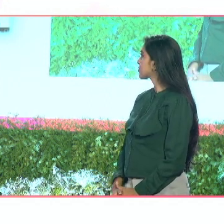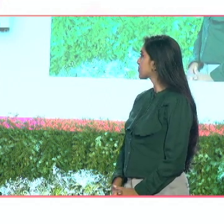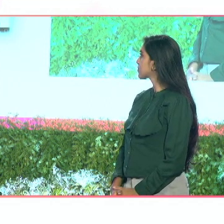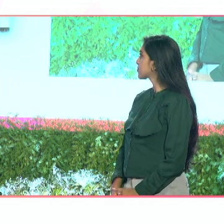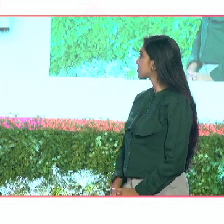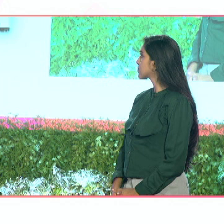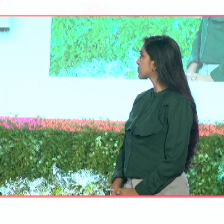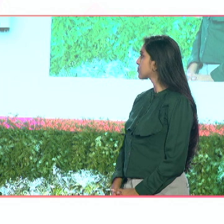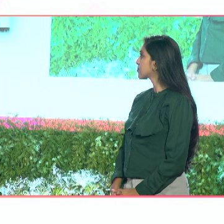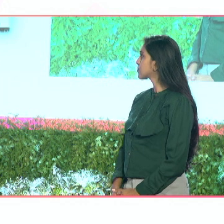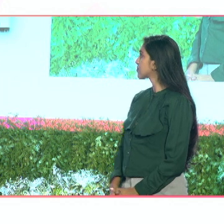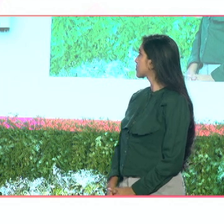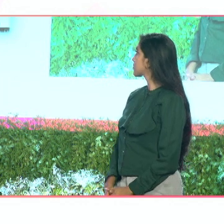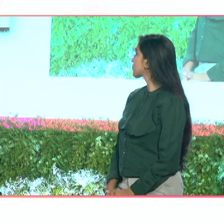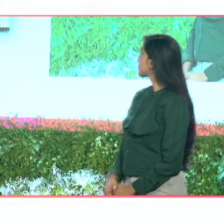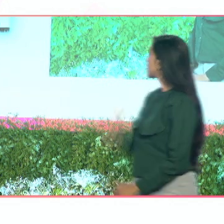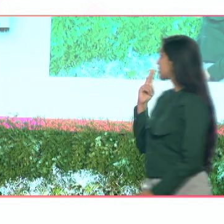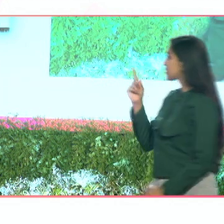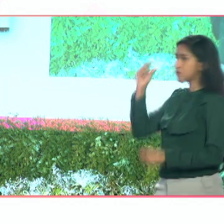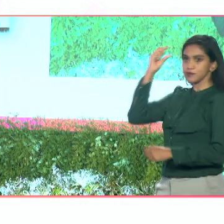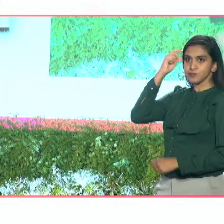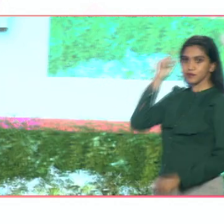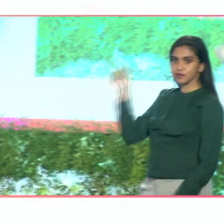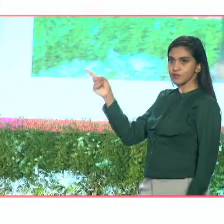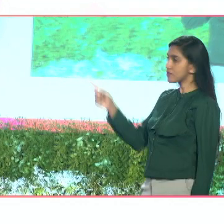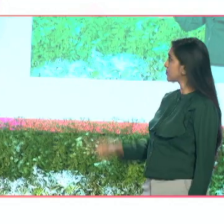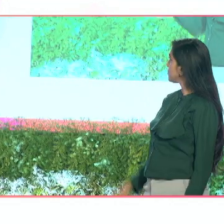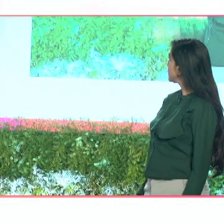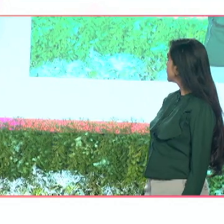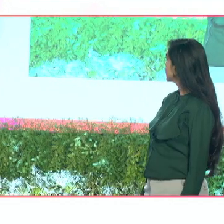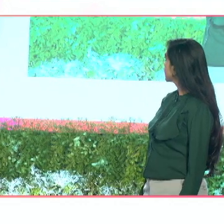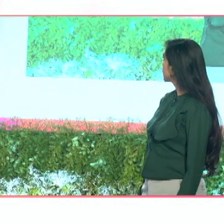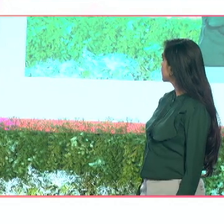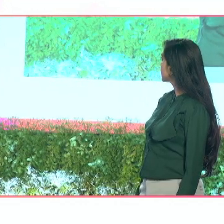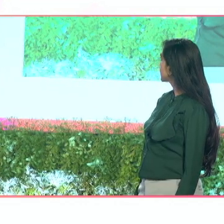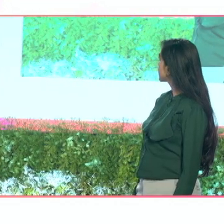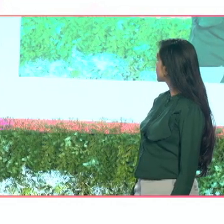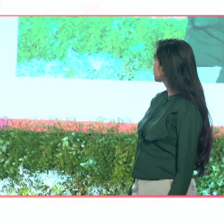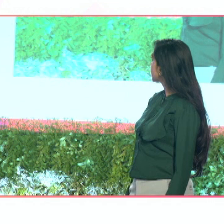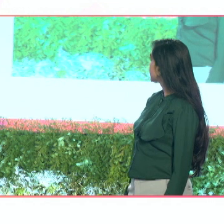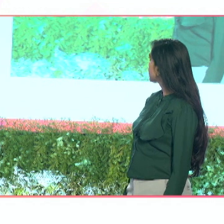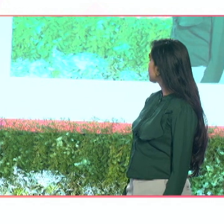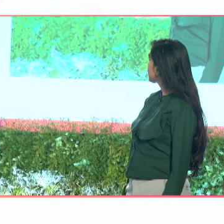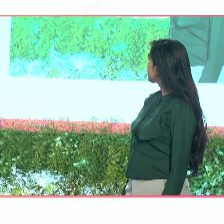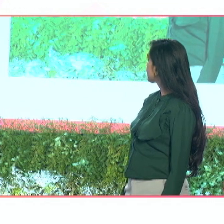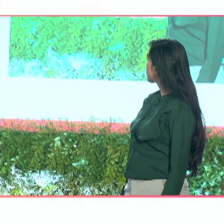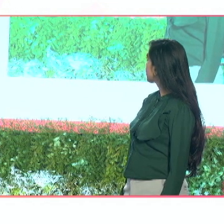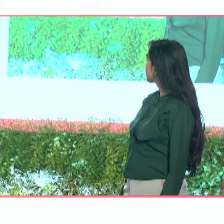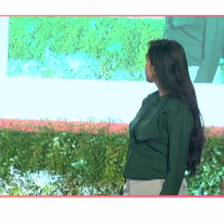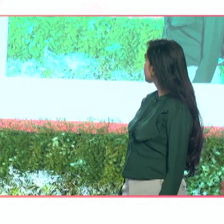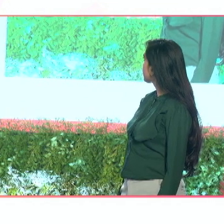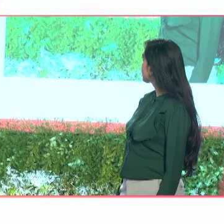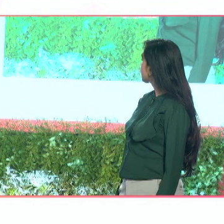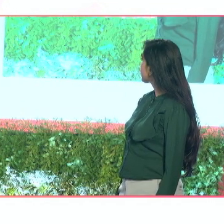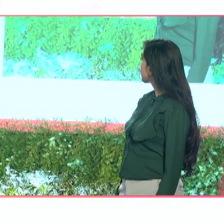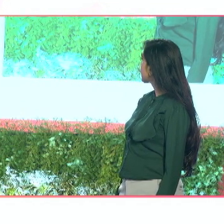So what I do, I open a small widget. You can see a widget that has opened on the right side. And there are many options like left